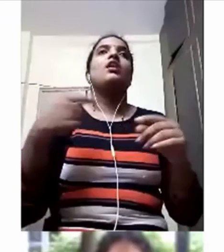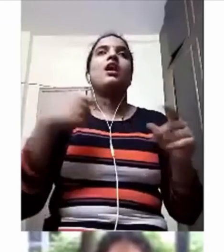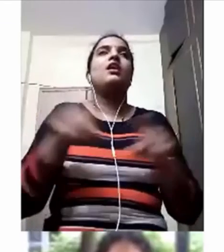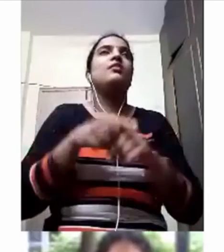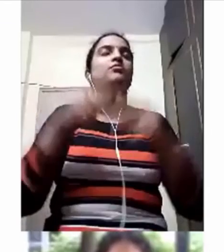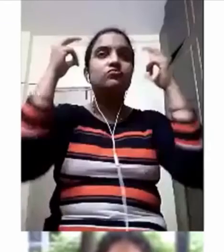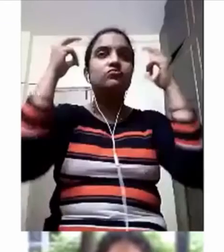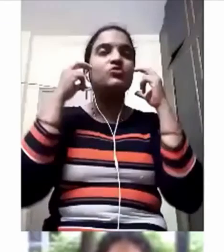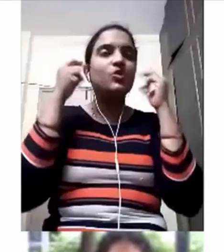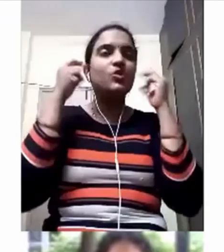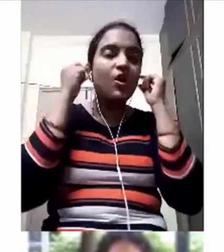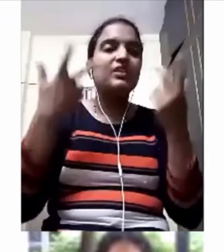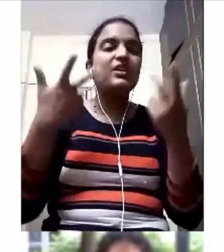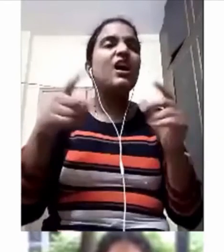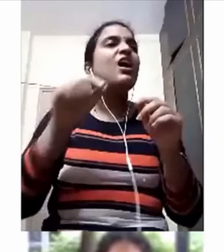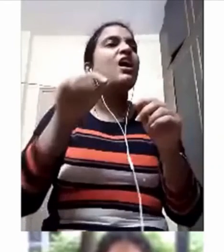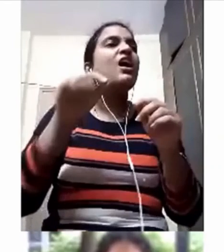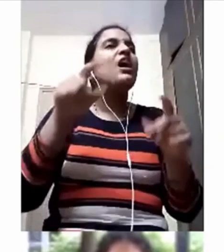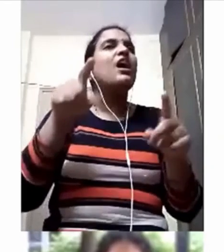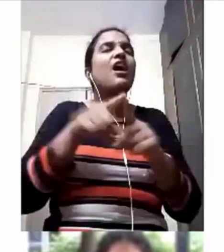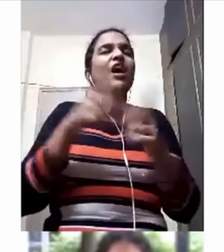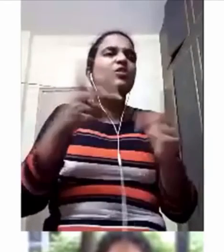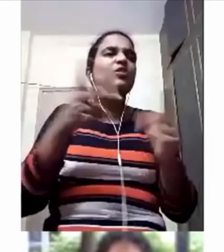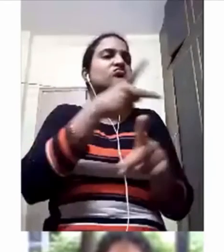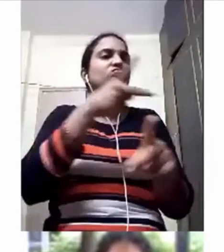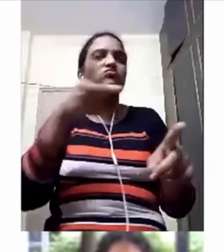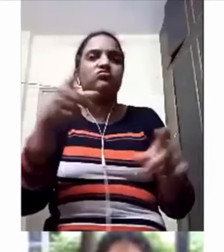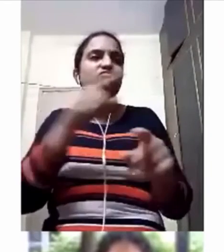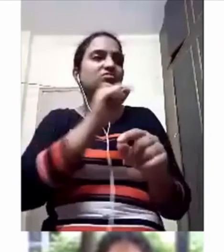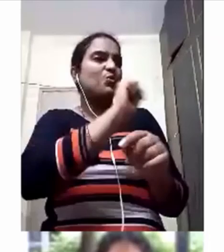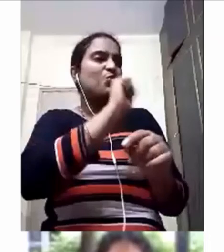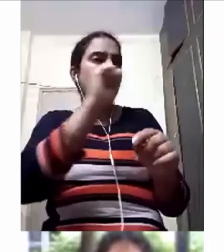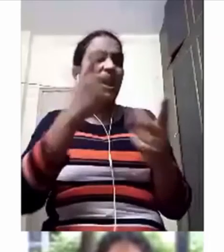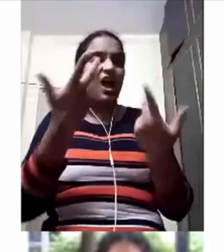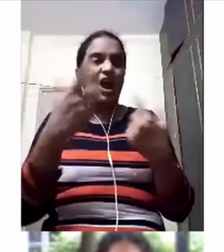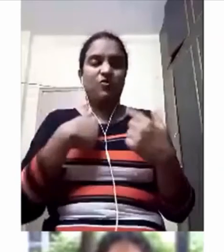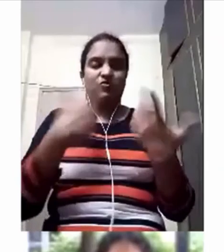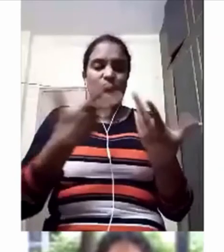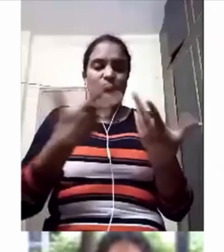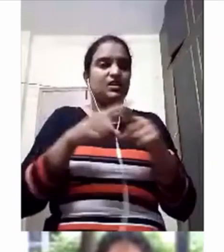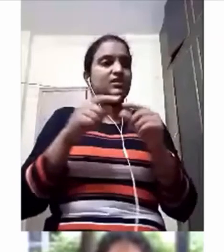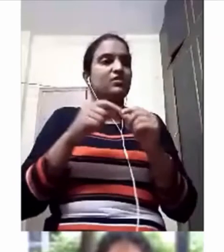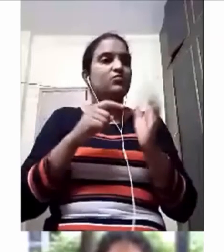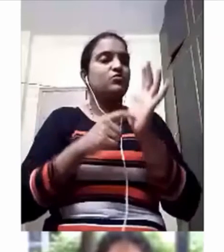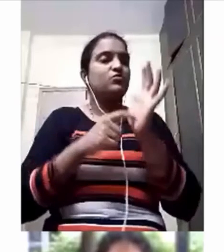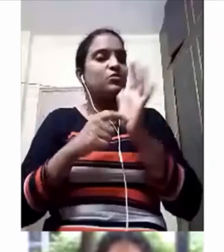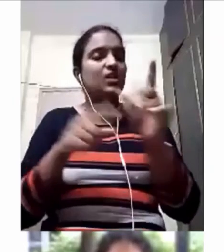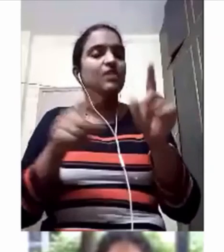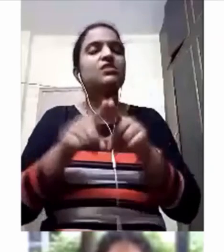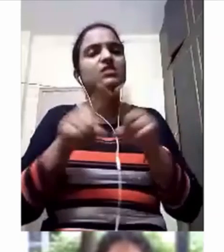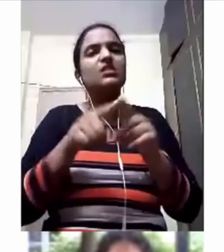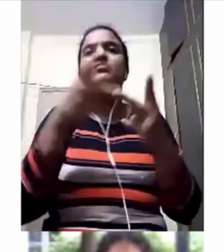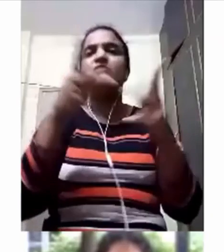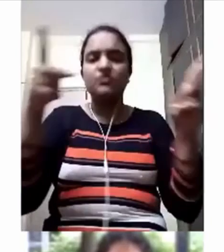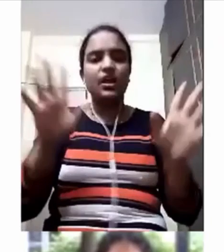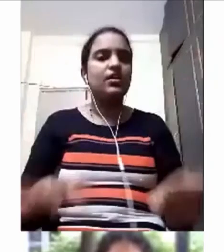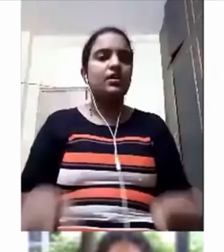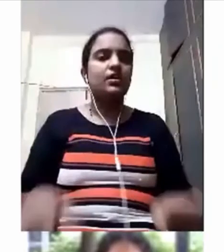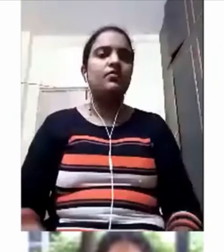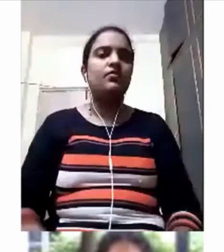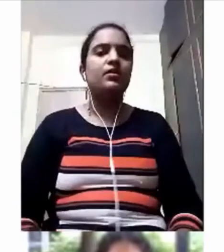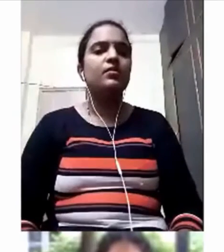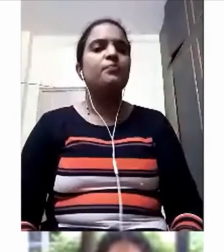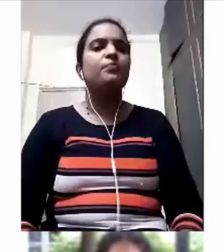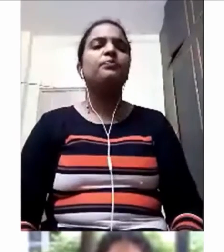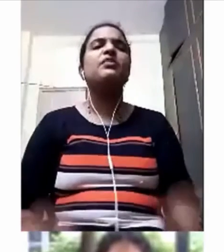how I use my other identities. It is an identity, and it is one of many identities I have, and an